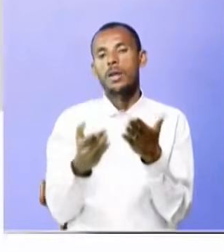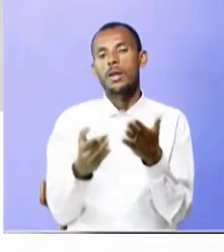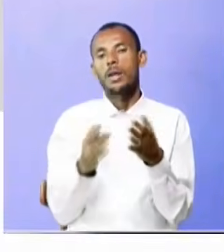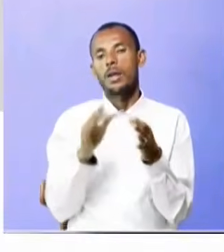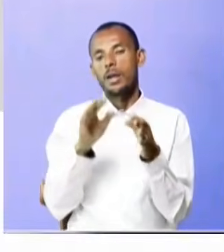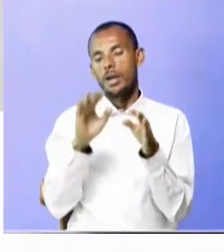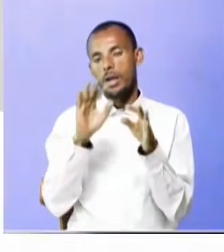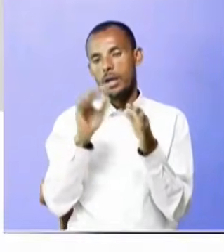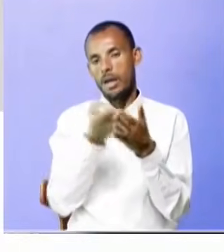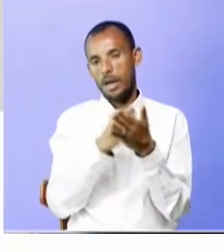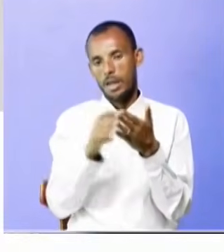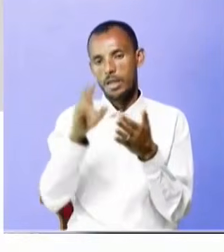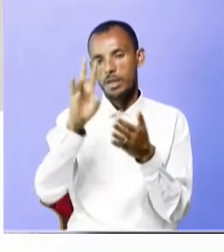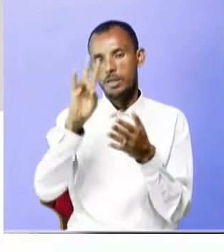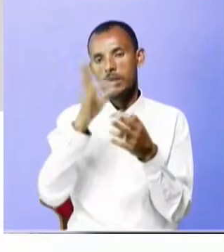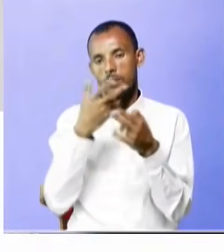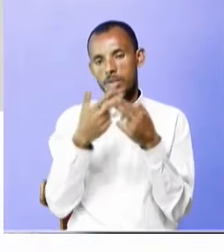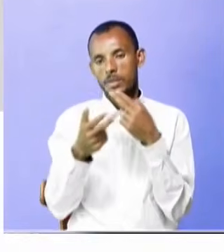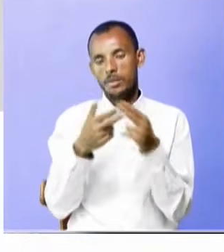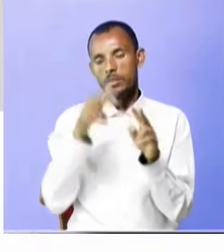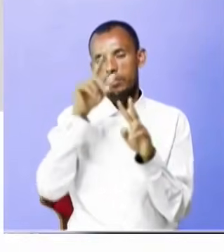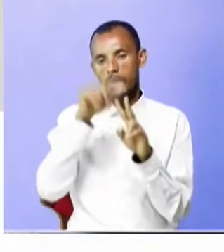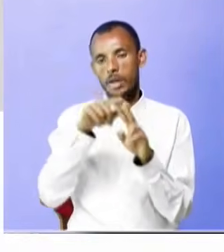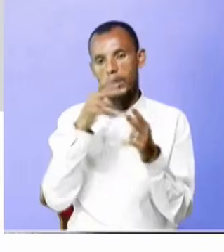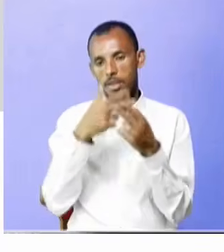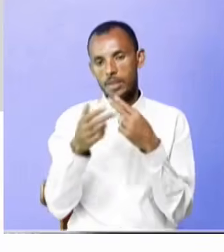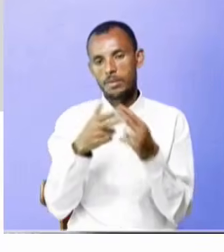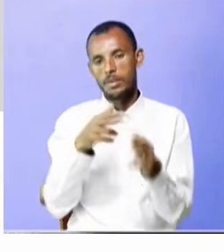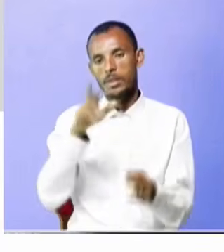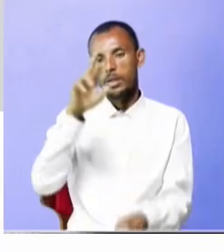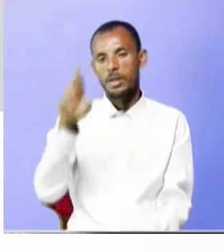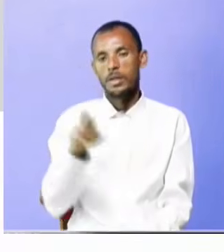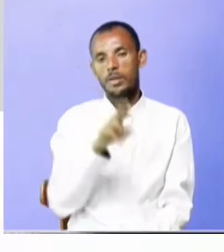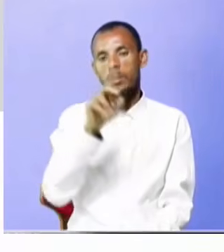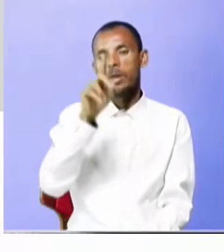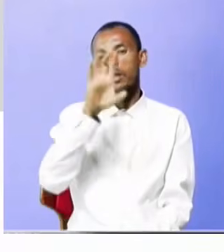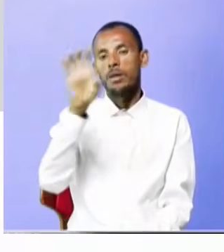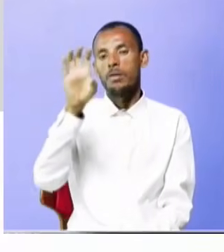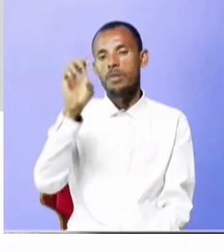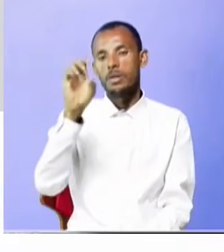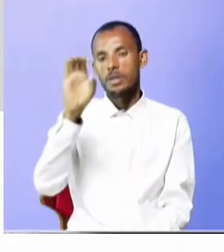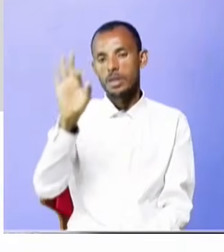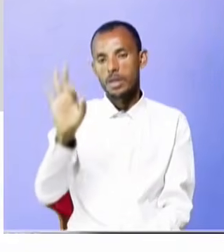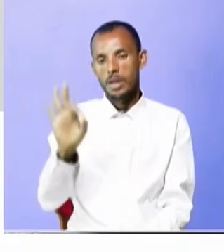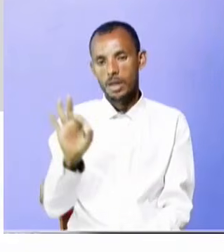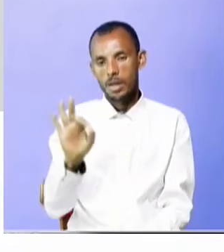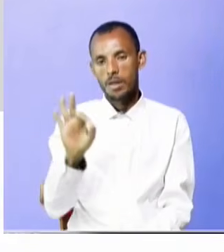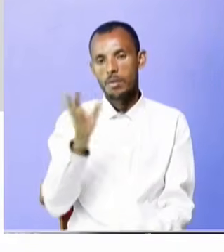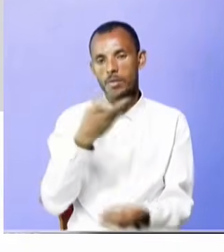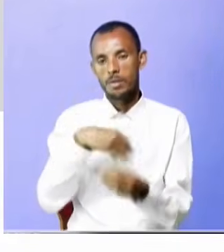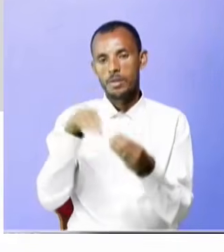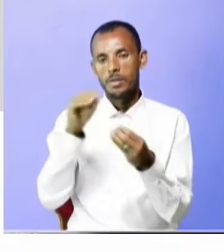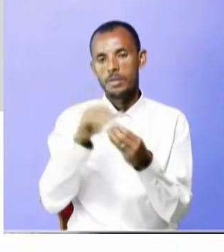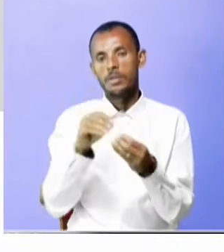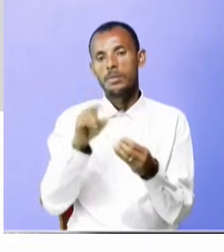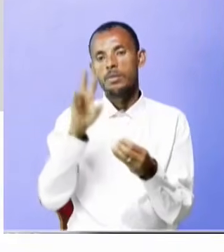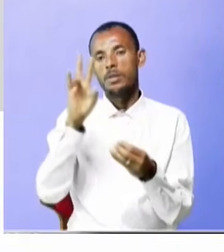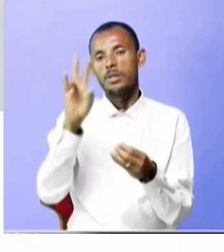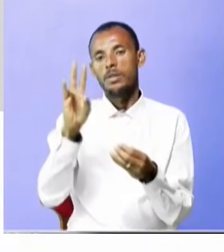like 7 times pi times radical 149 plus